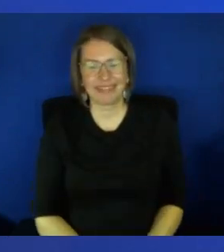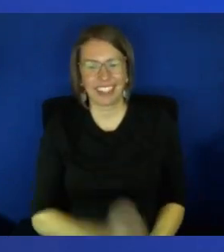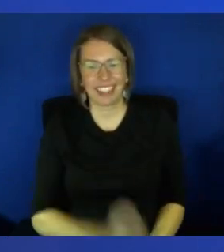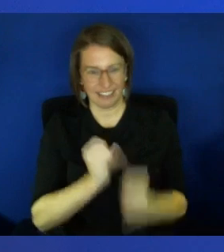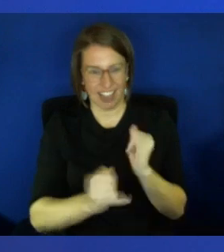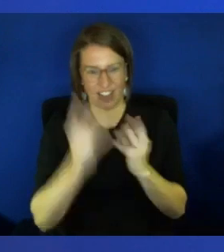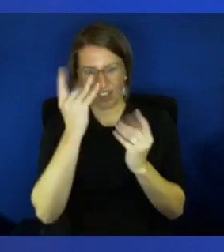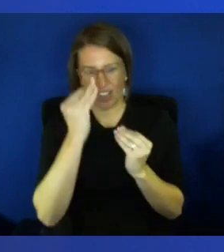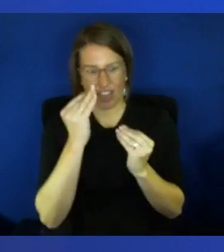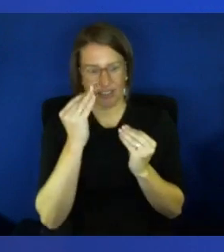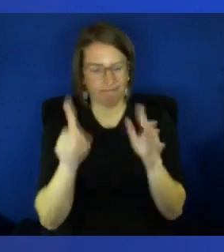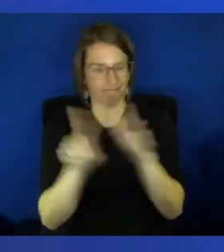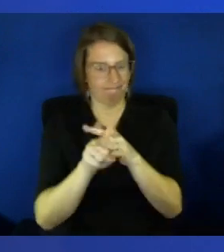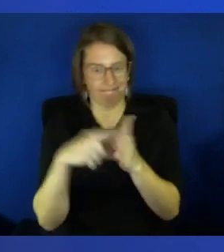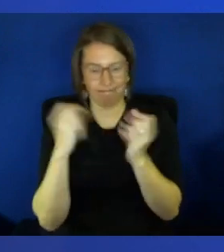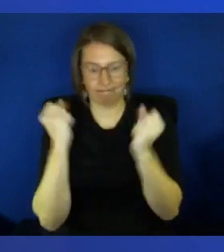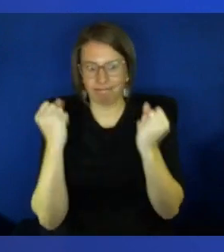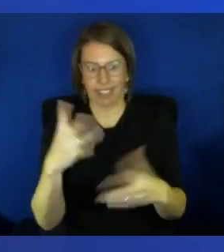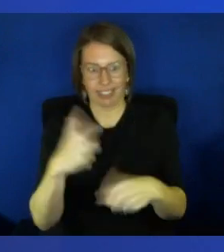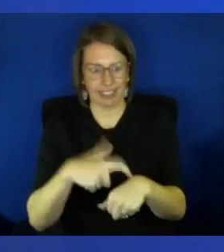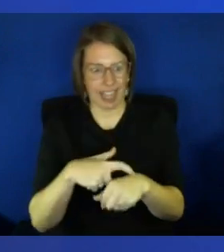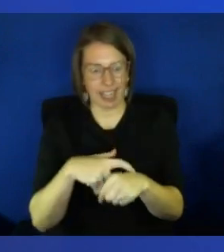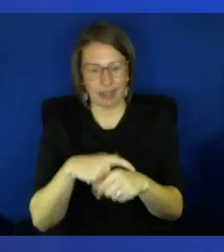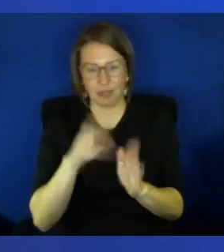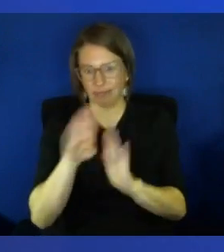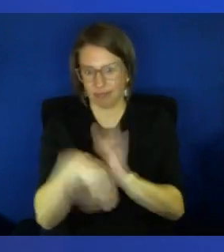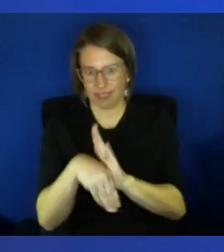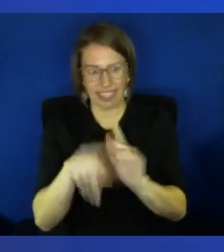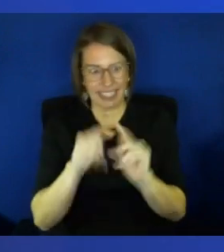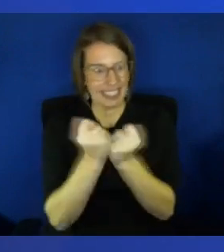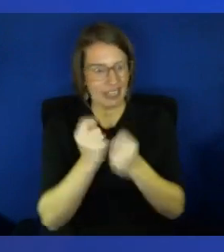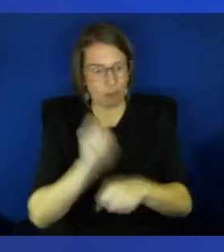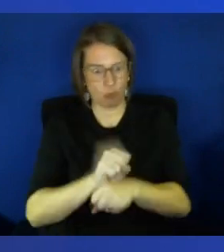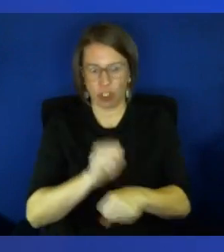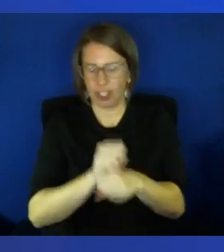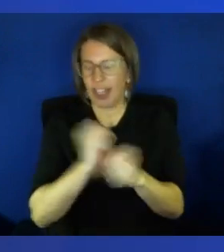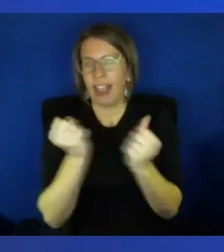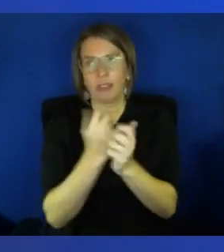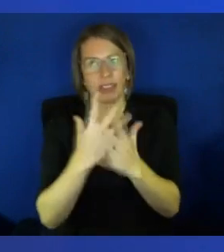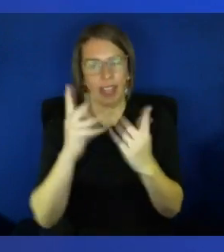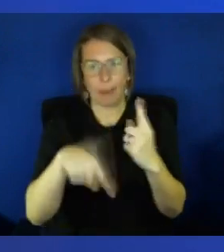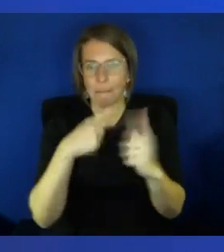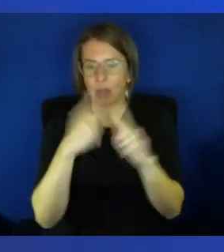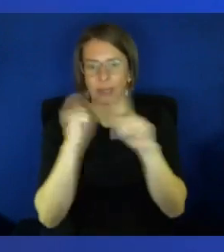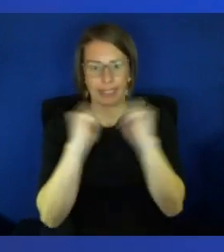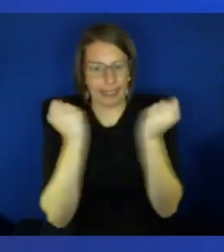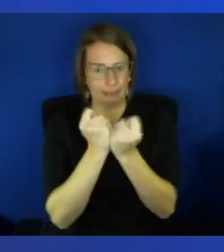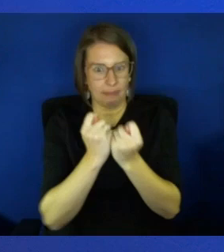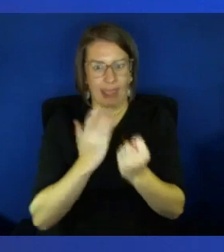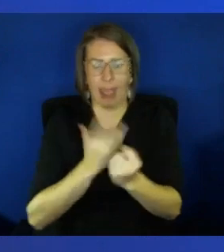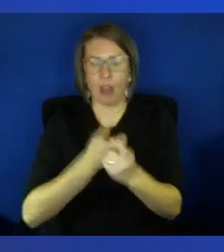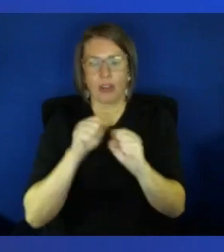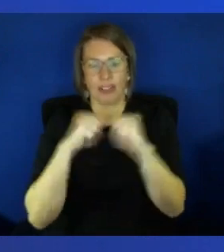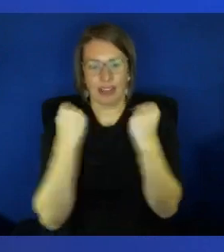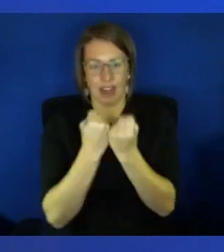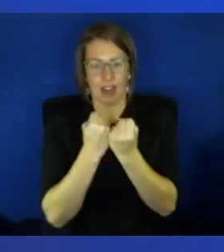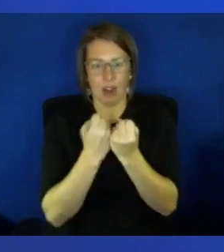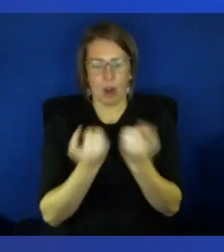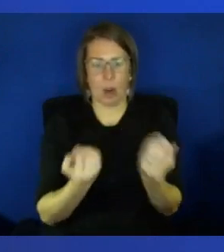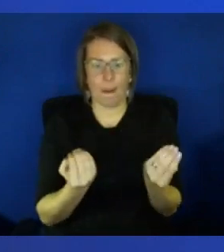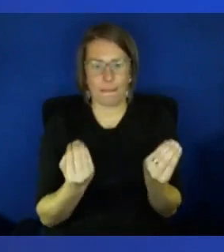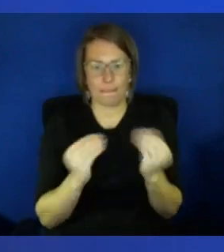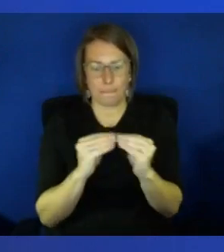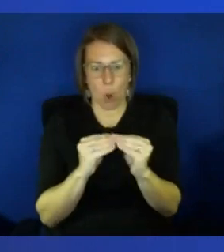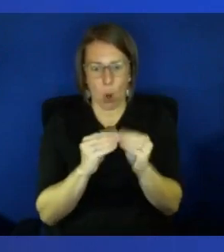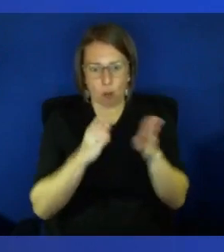times in this conversation in half an hour, like teamwork, right? Everything is always about teams, and our society is getting more and more insular. Having a